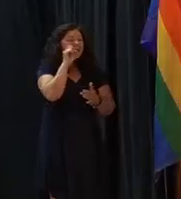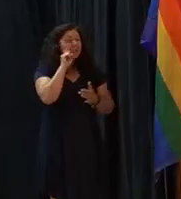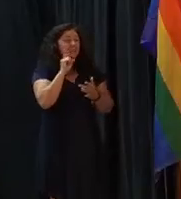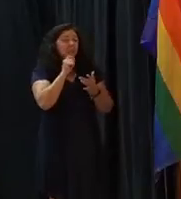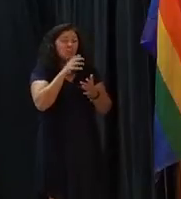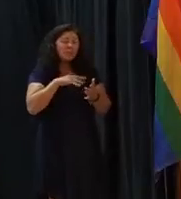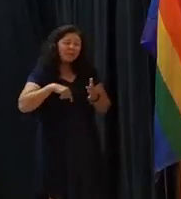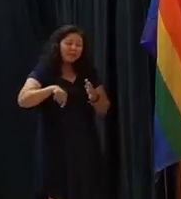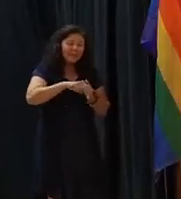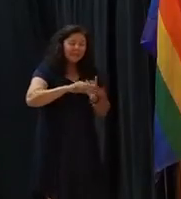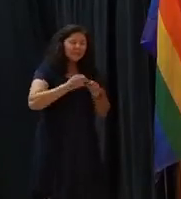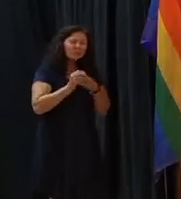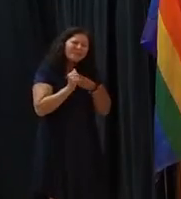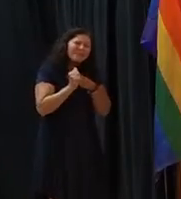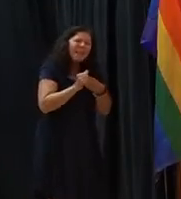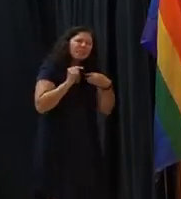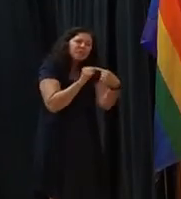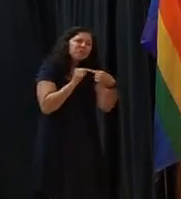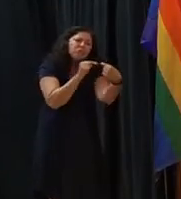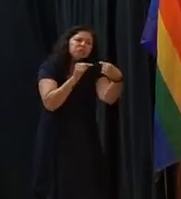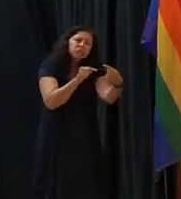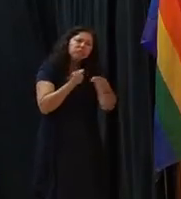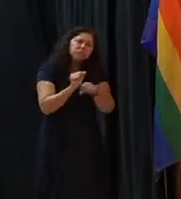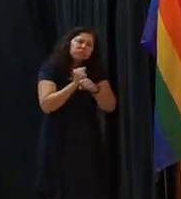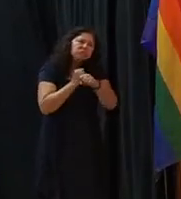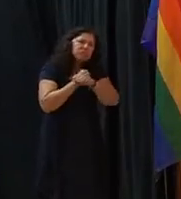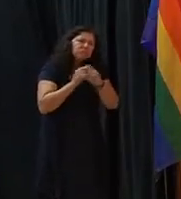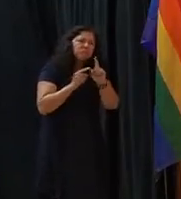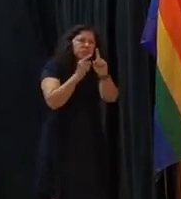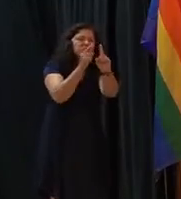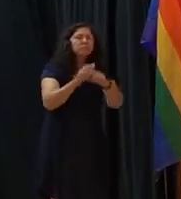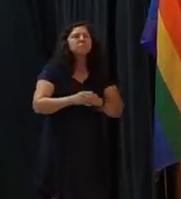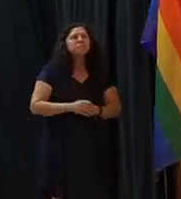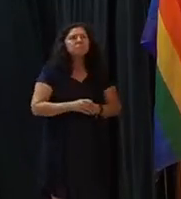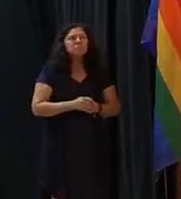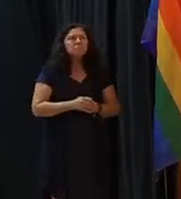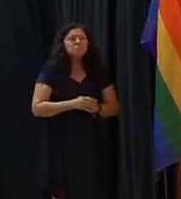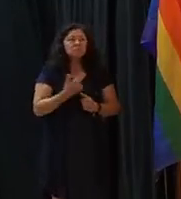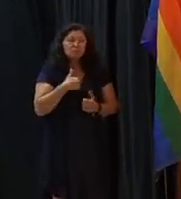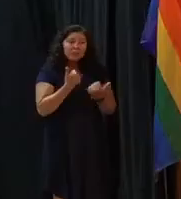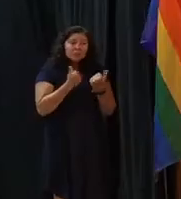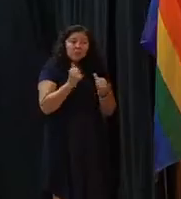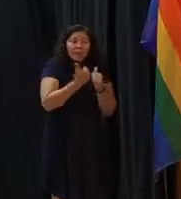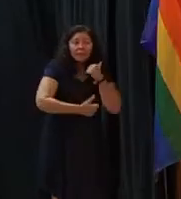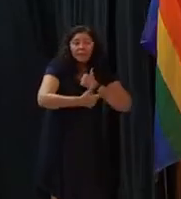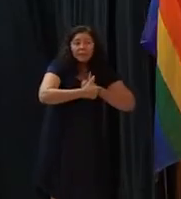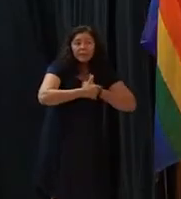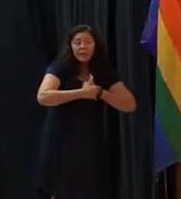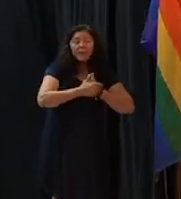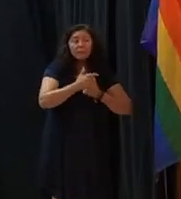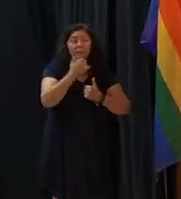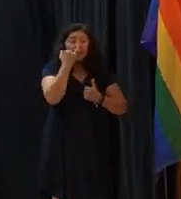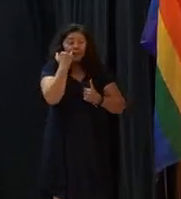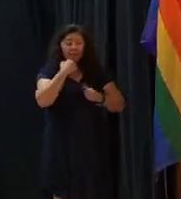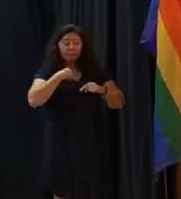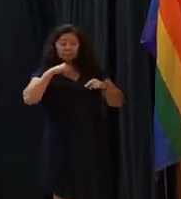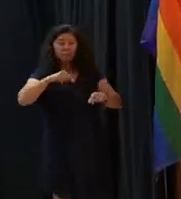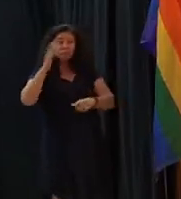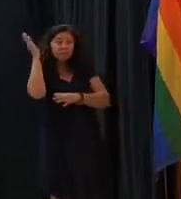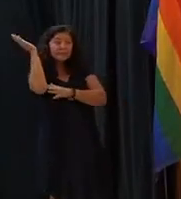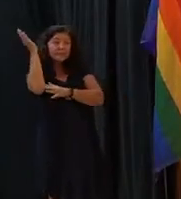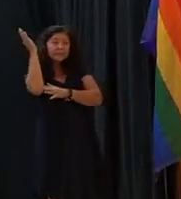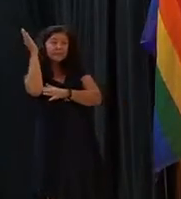struggle. So it's extremely important that and we make an attempt every time that when we are speaking